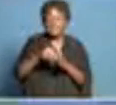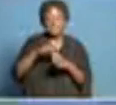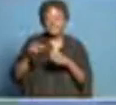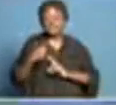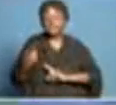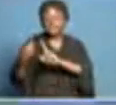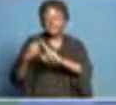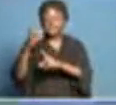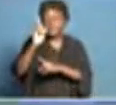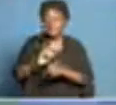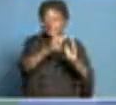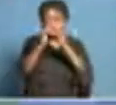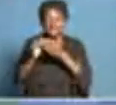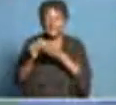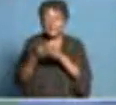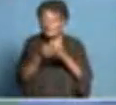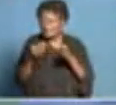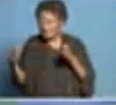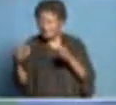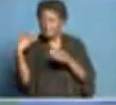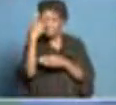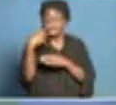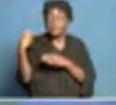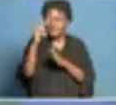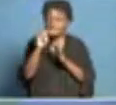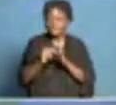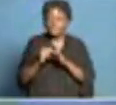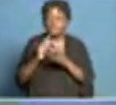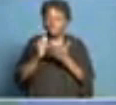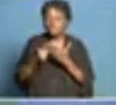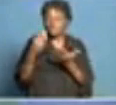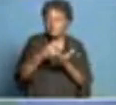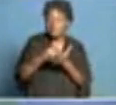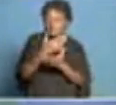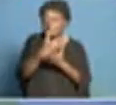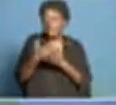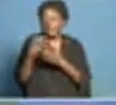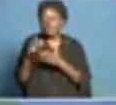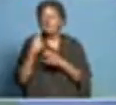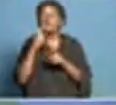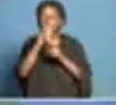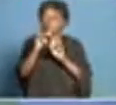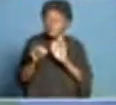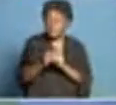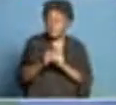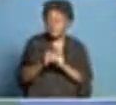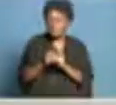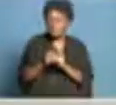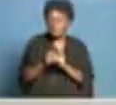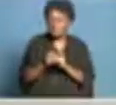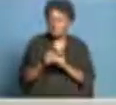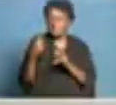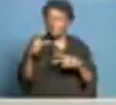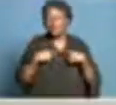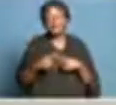downtown's extensive beautification project. The money, part of the port's agreement. So they have